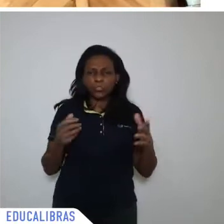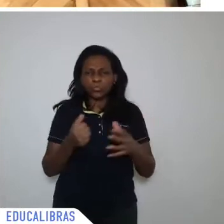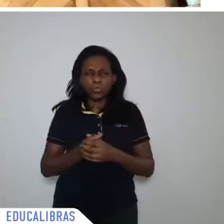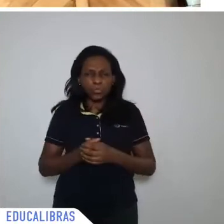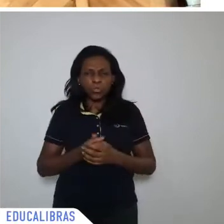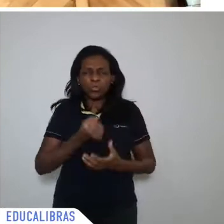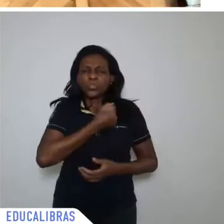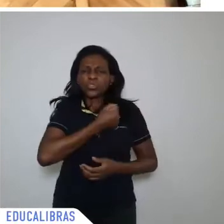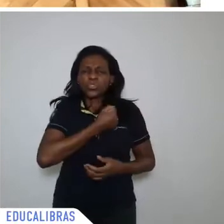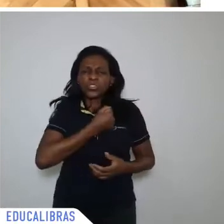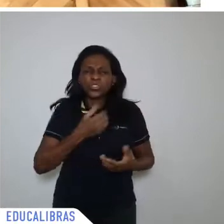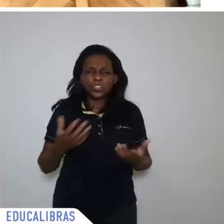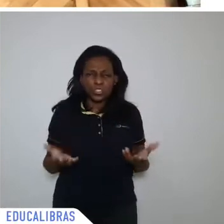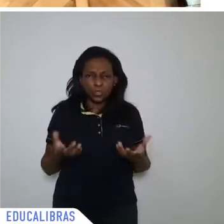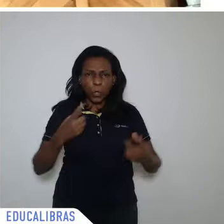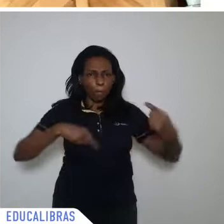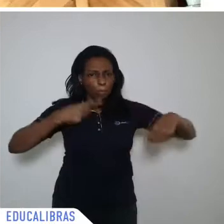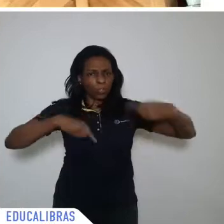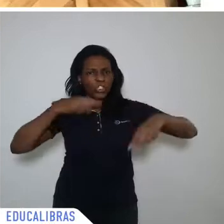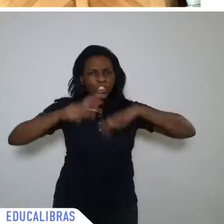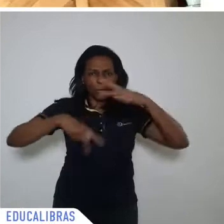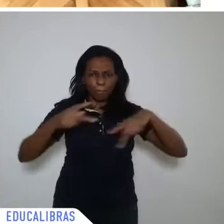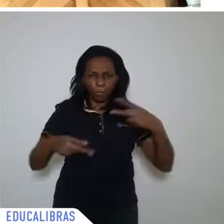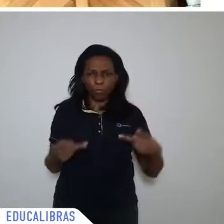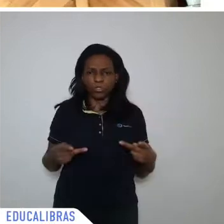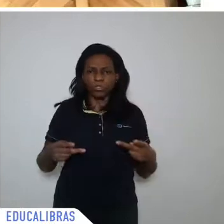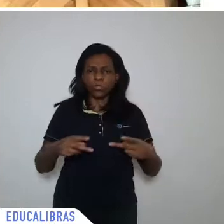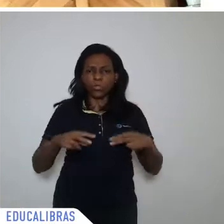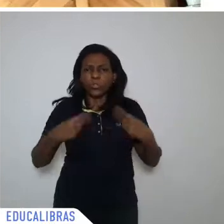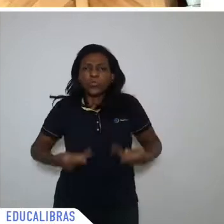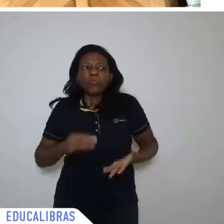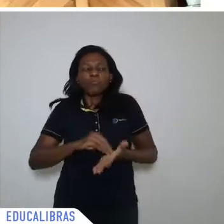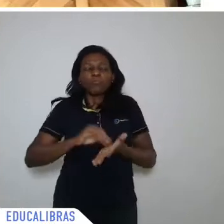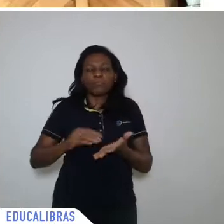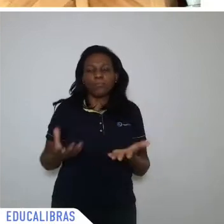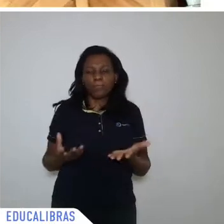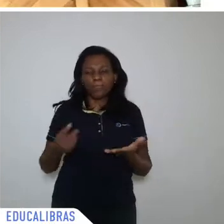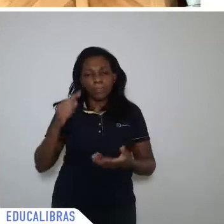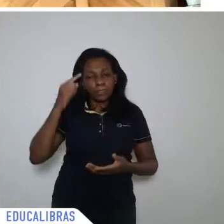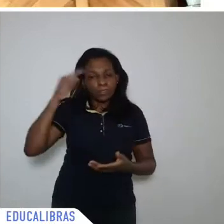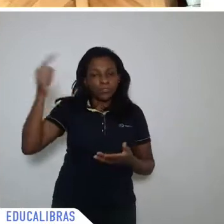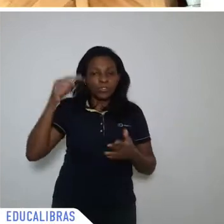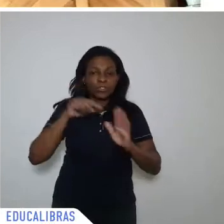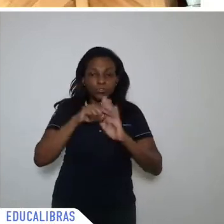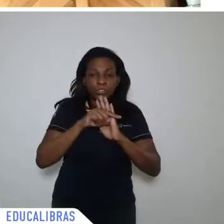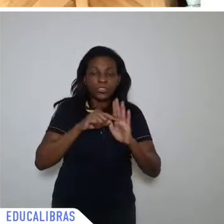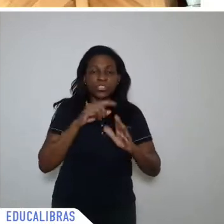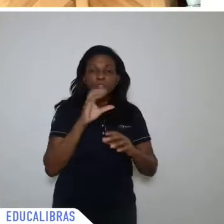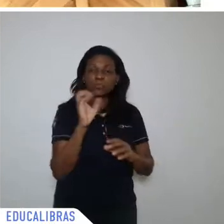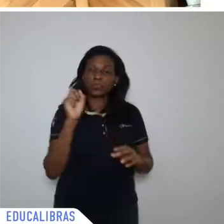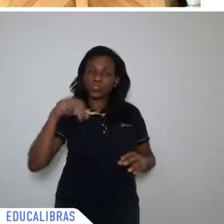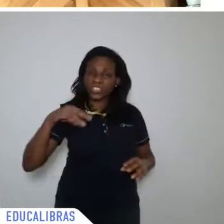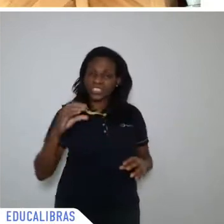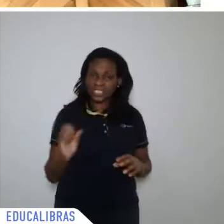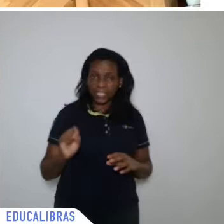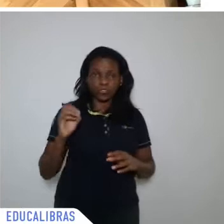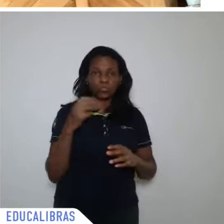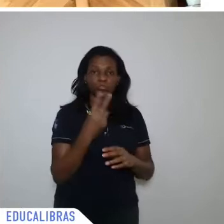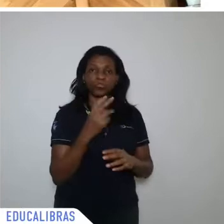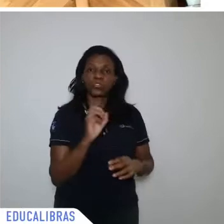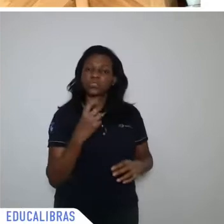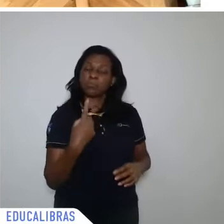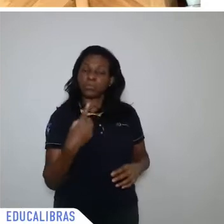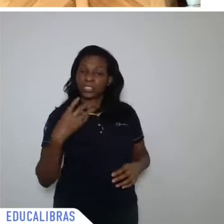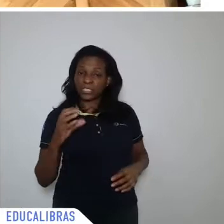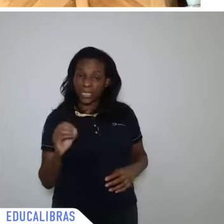because the layers have not been considered. And this is what rules the public policies in Brazil. So considering the census